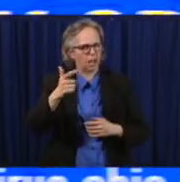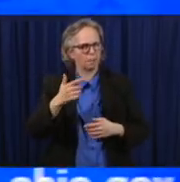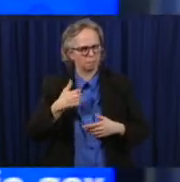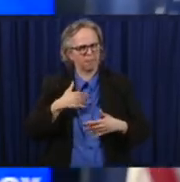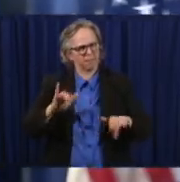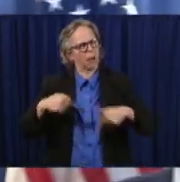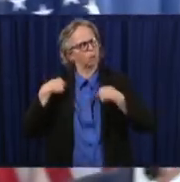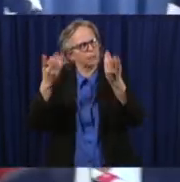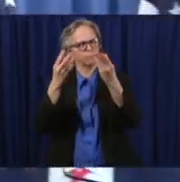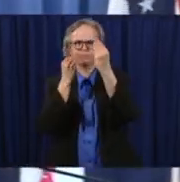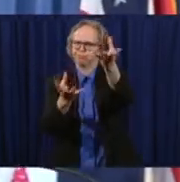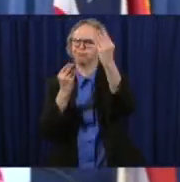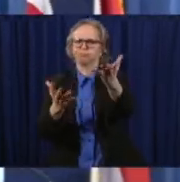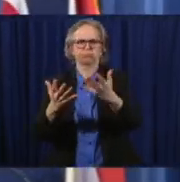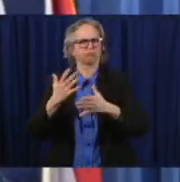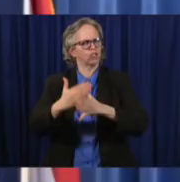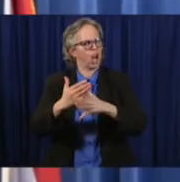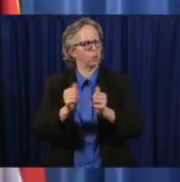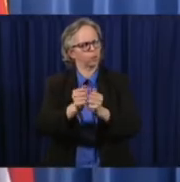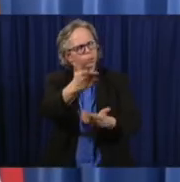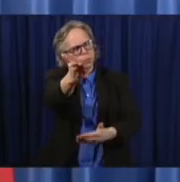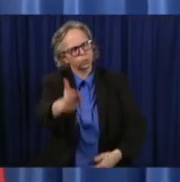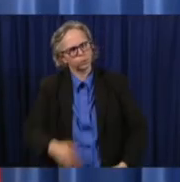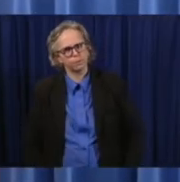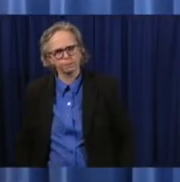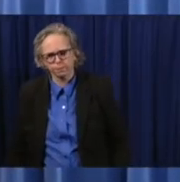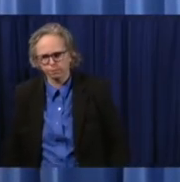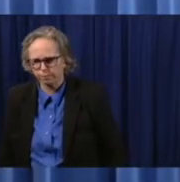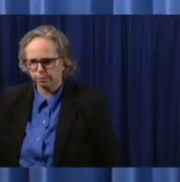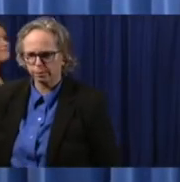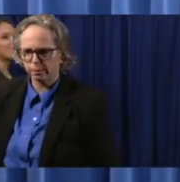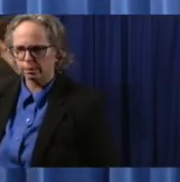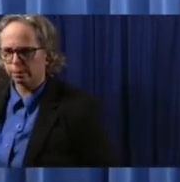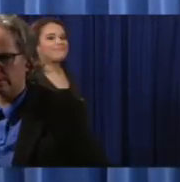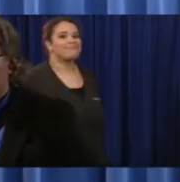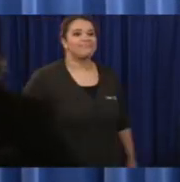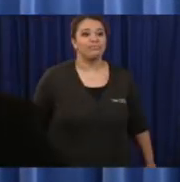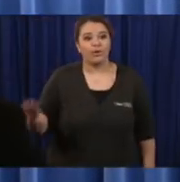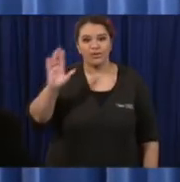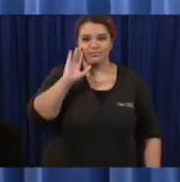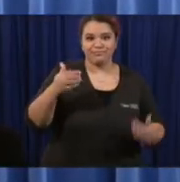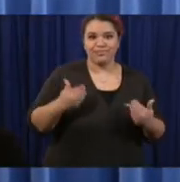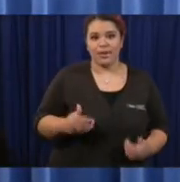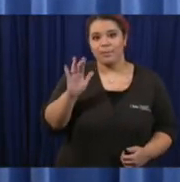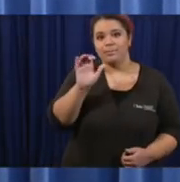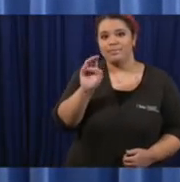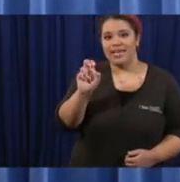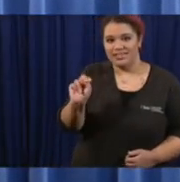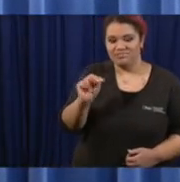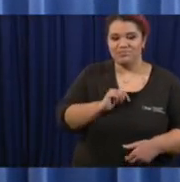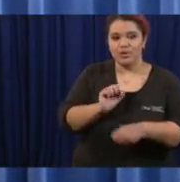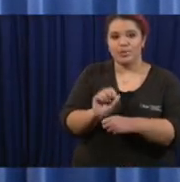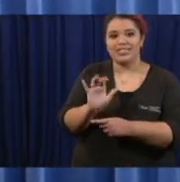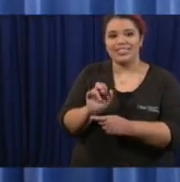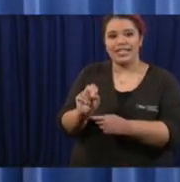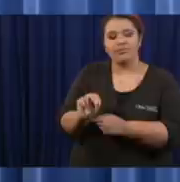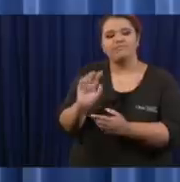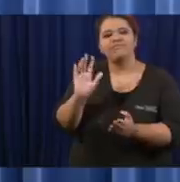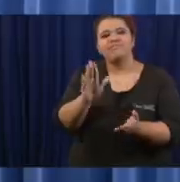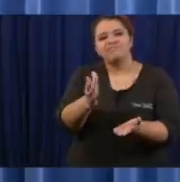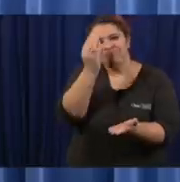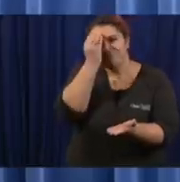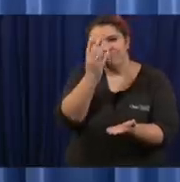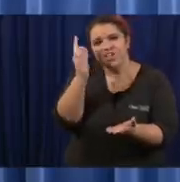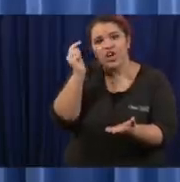Good afternoon, Ben Schwartz with WCPO in Cincinnati. Governor DeWine, we've been hearing from a lot of local